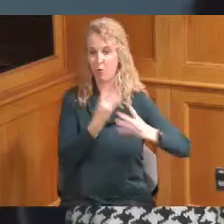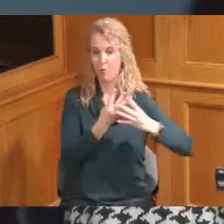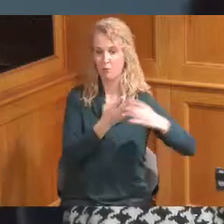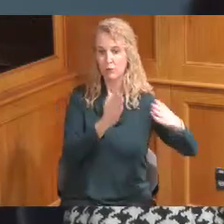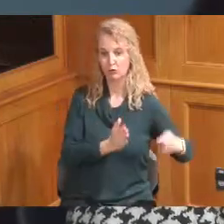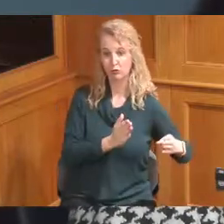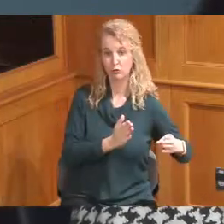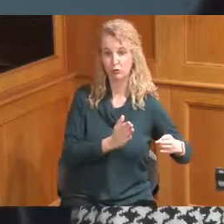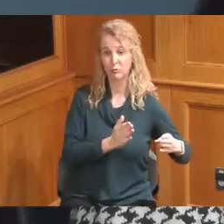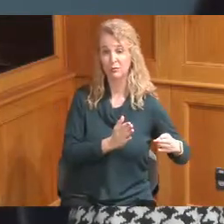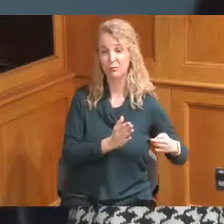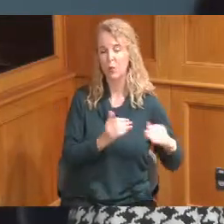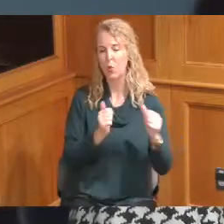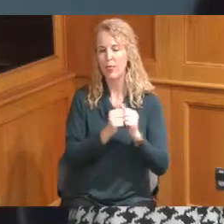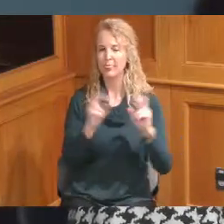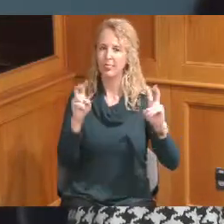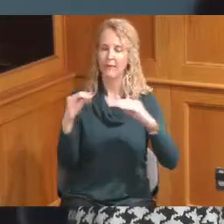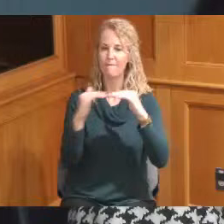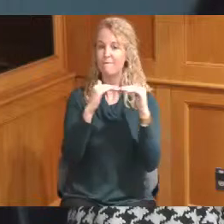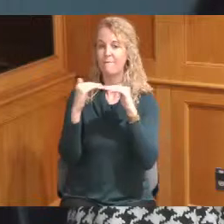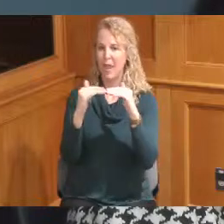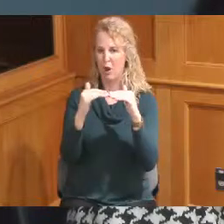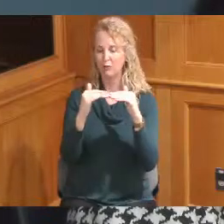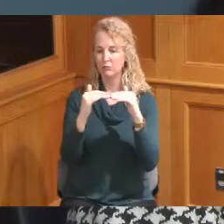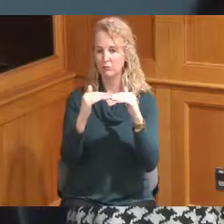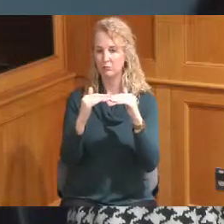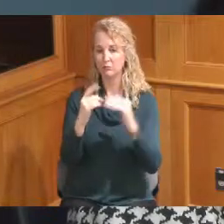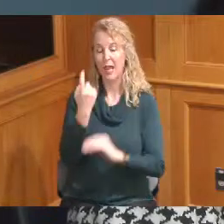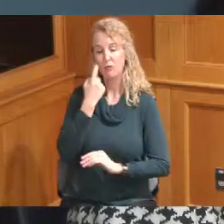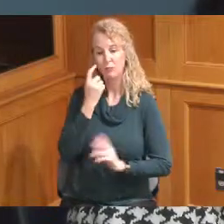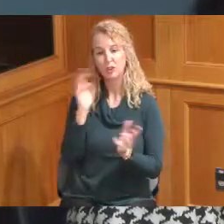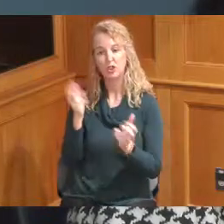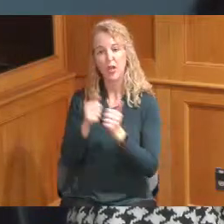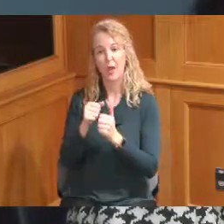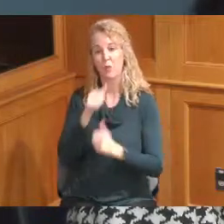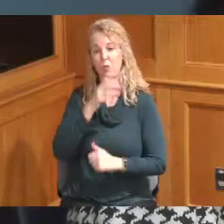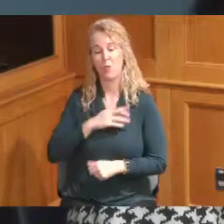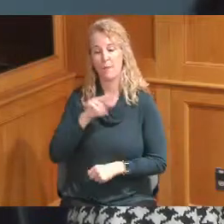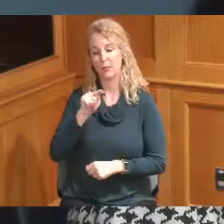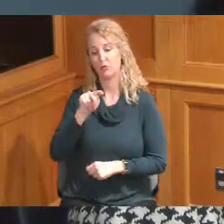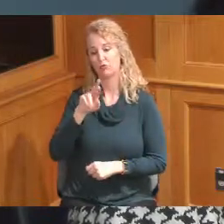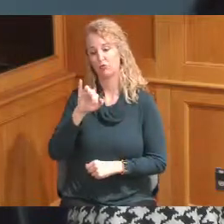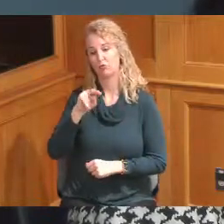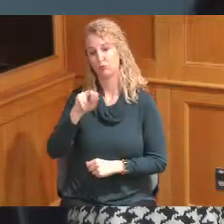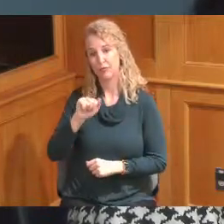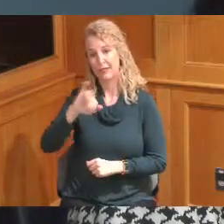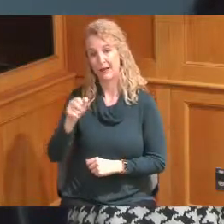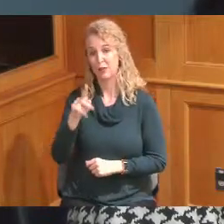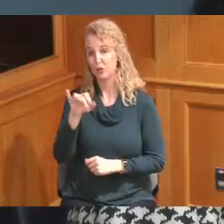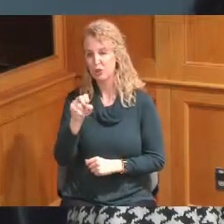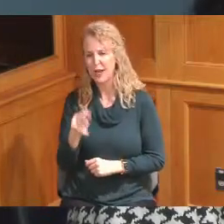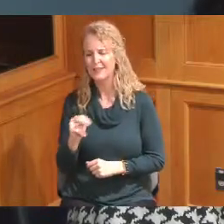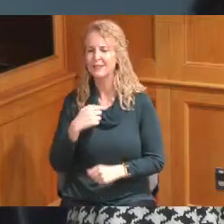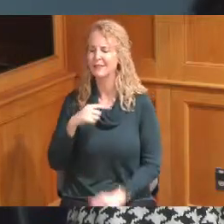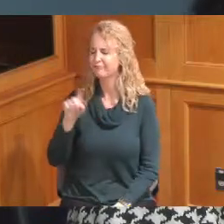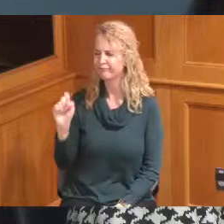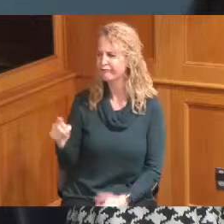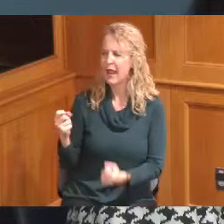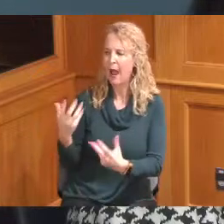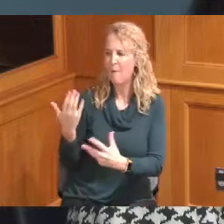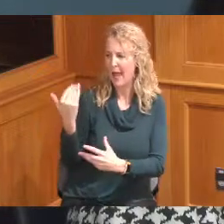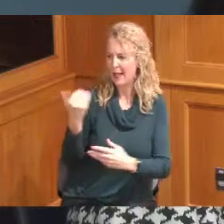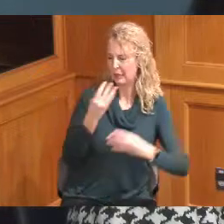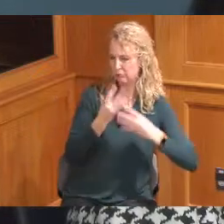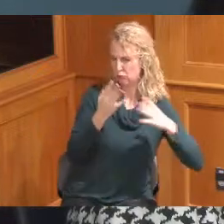system, but do it in a fair way. I talked to Trina Jackson and asked her how many ex-offenders has Hamilton